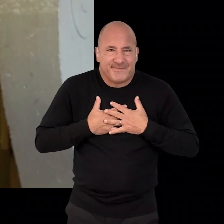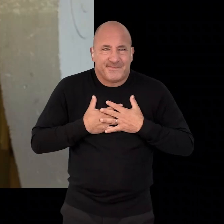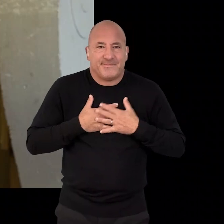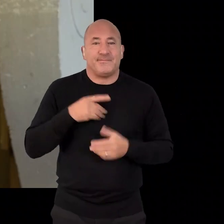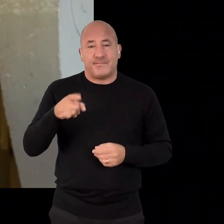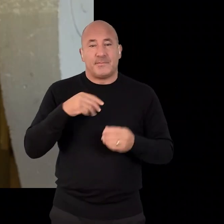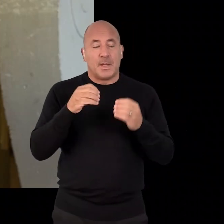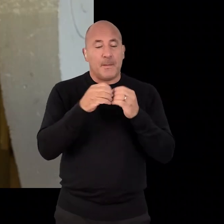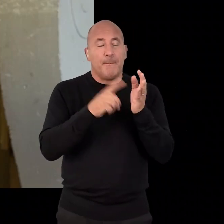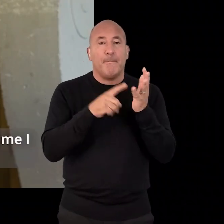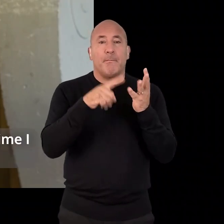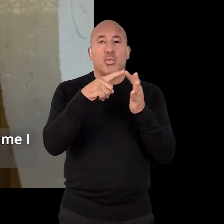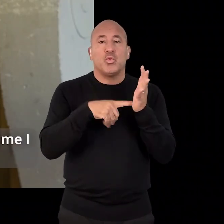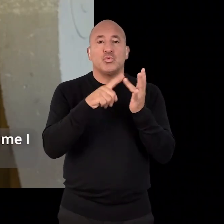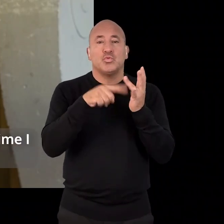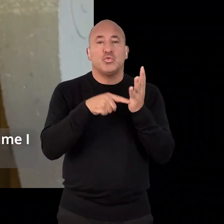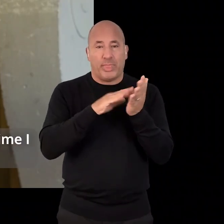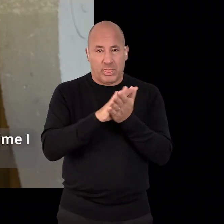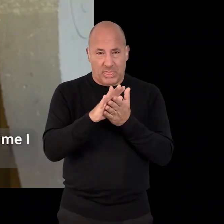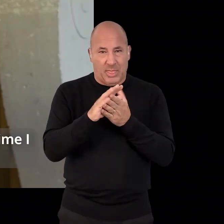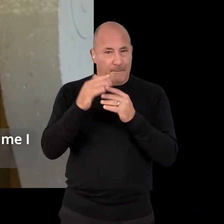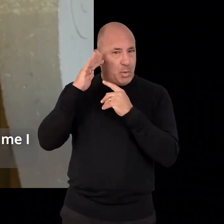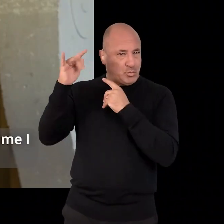the best, because